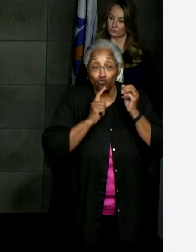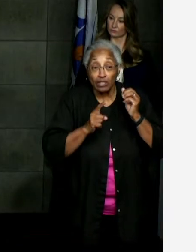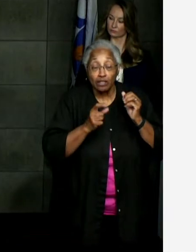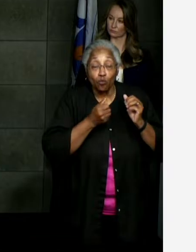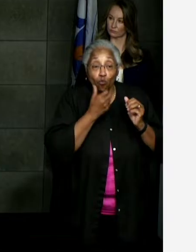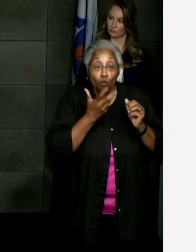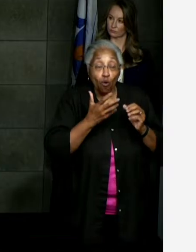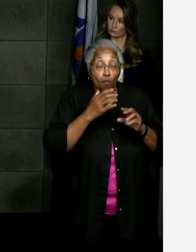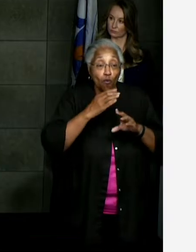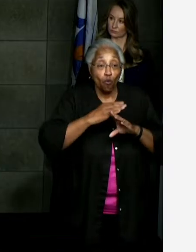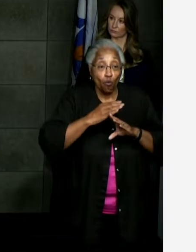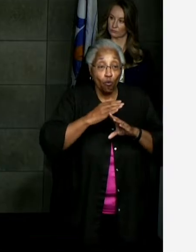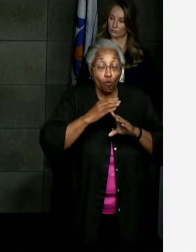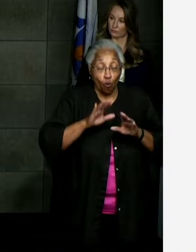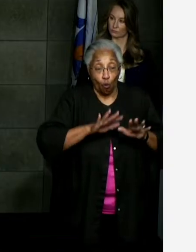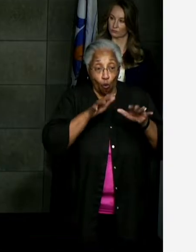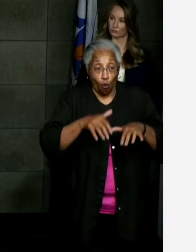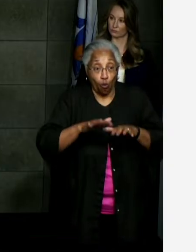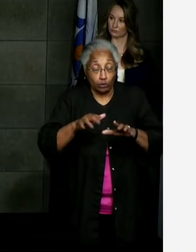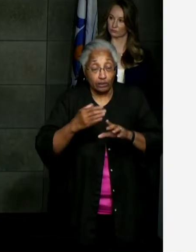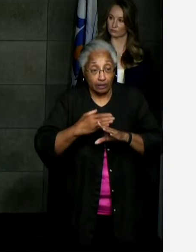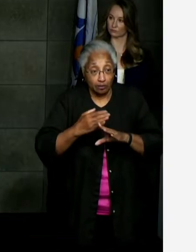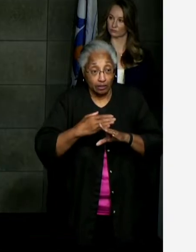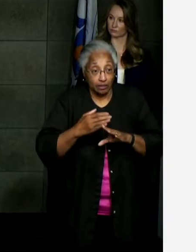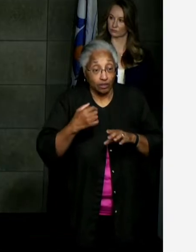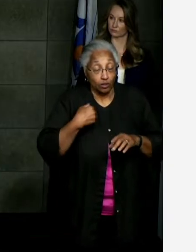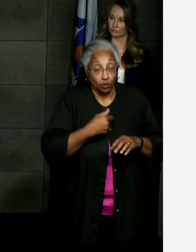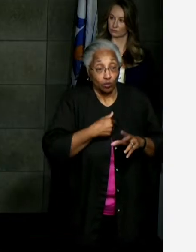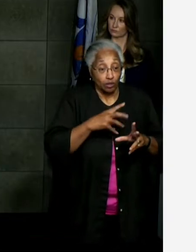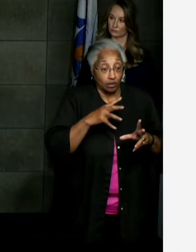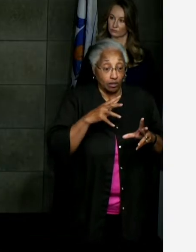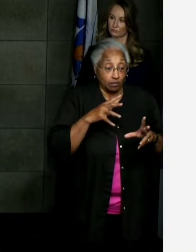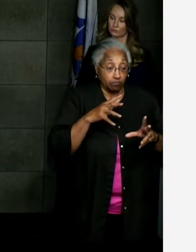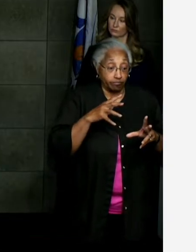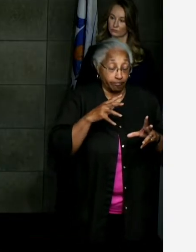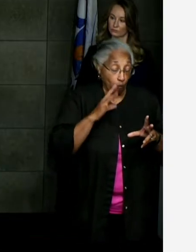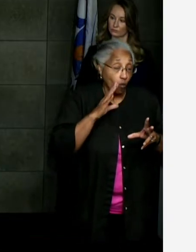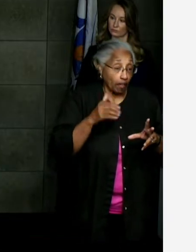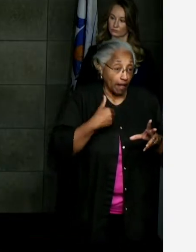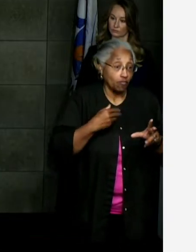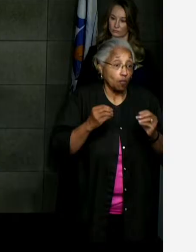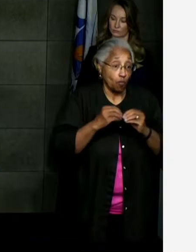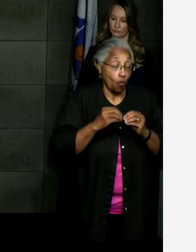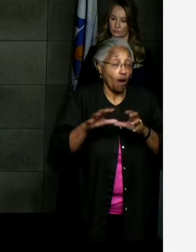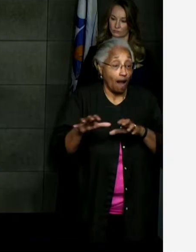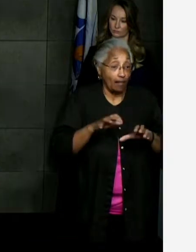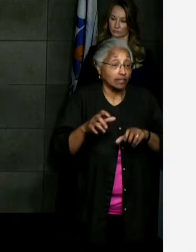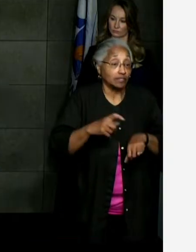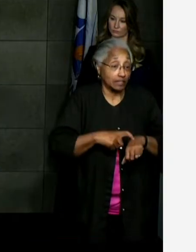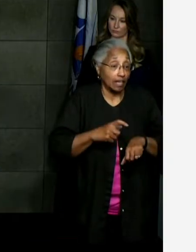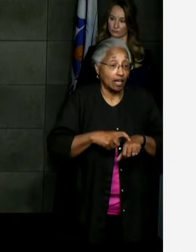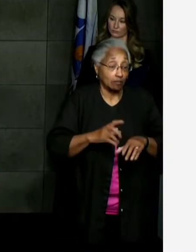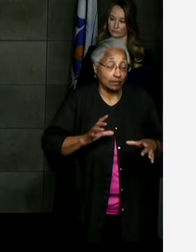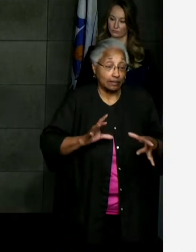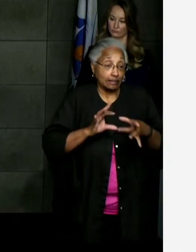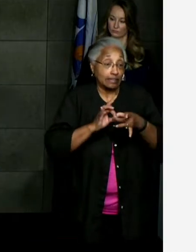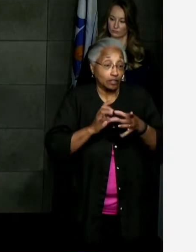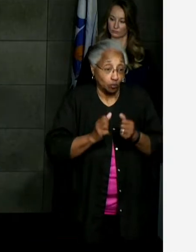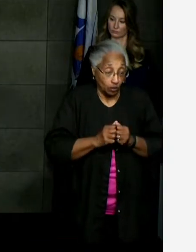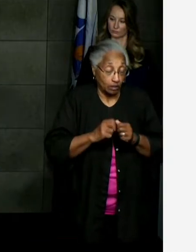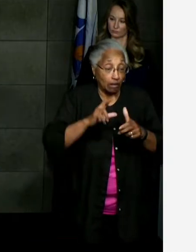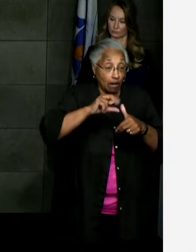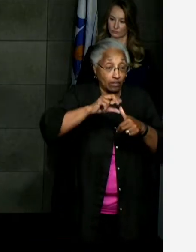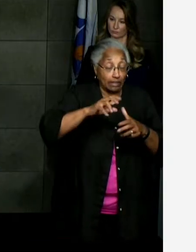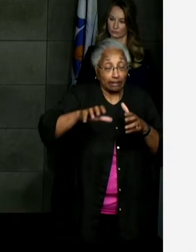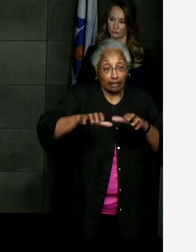warmer ocean temperatures is really consistent with us being in a more active season, more active period of time, more active era associated with the hurricane activity.